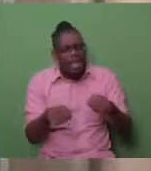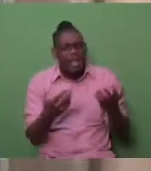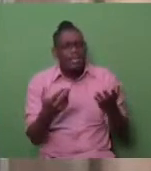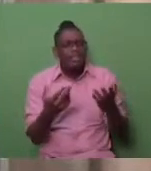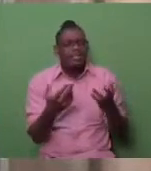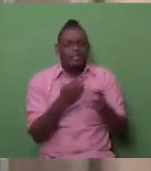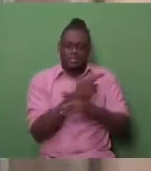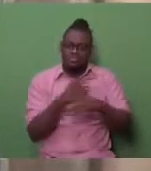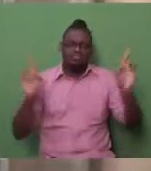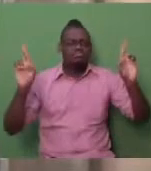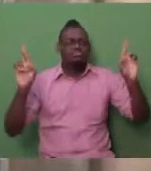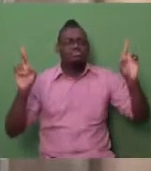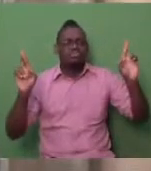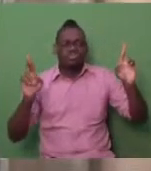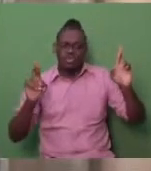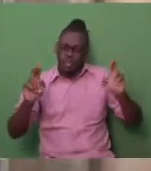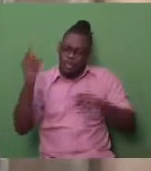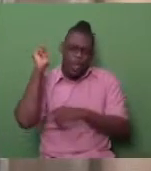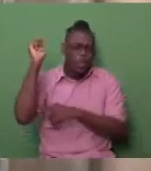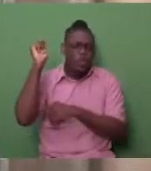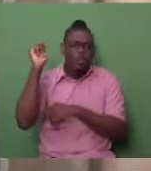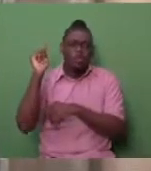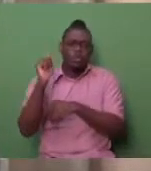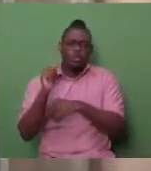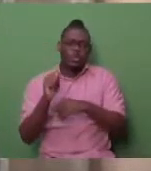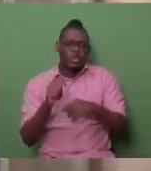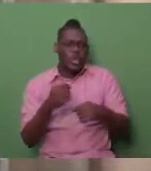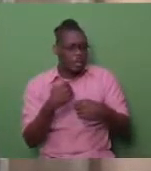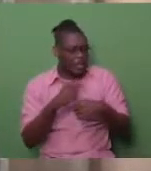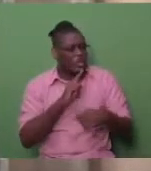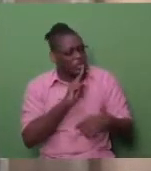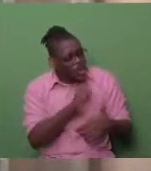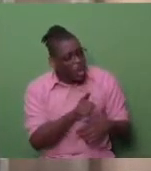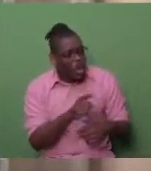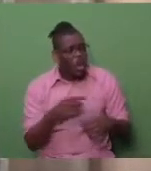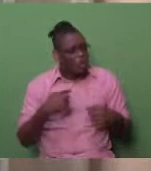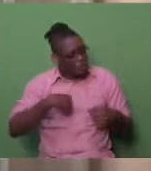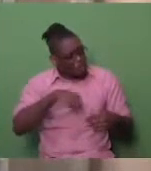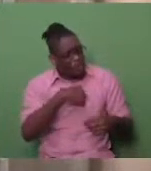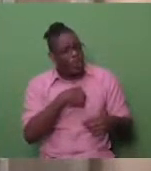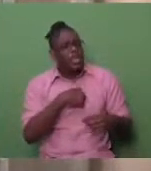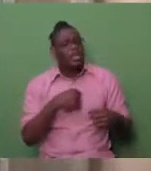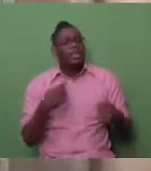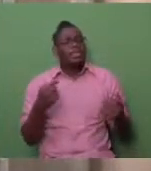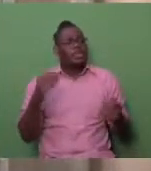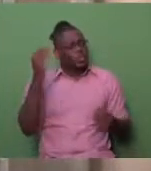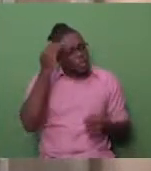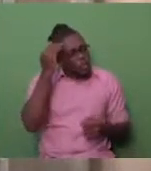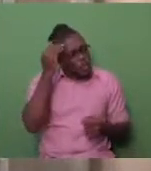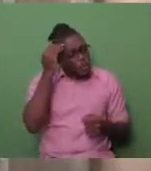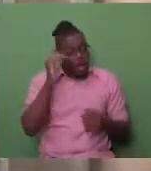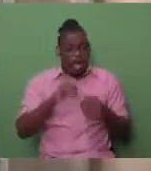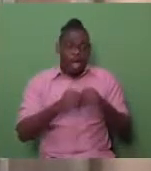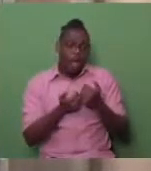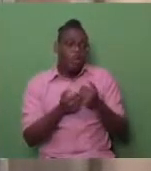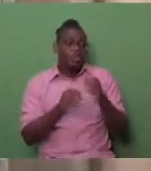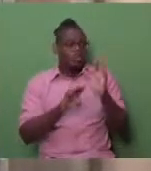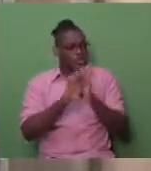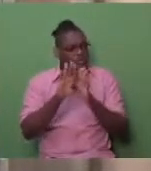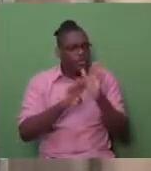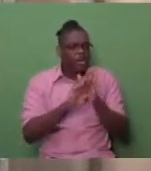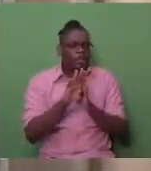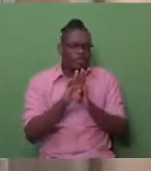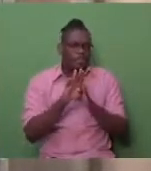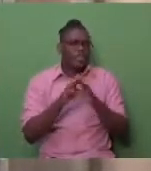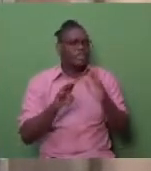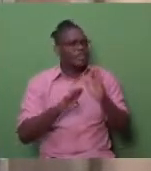This is not just old talk. We have a record of growing the economy, generating revenue, and creating jobs.